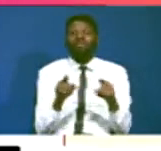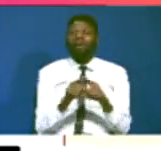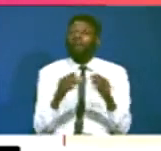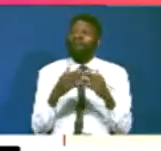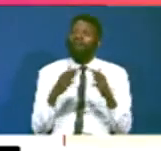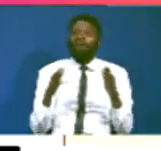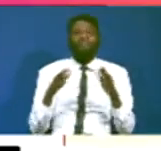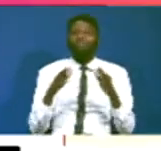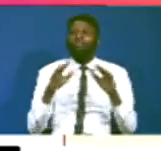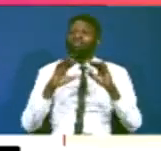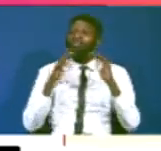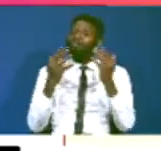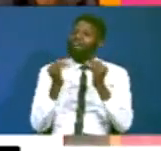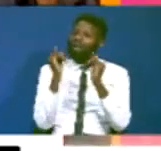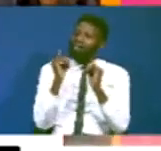whole new world.